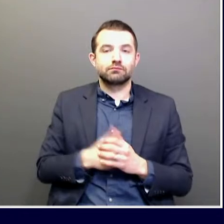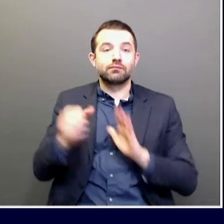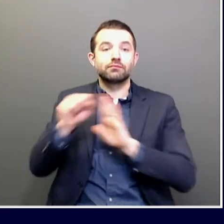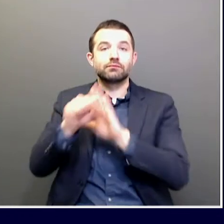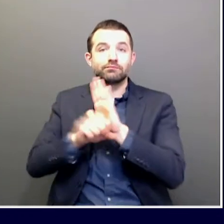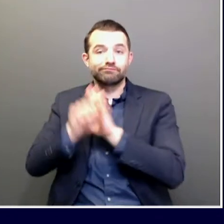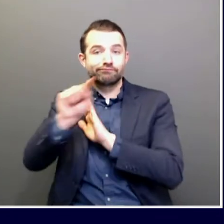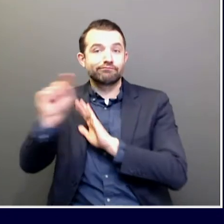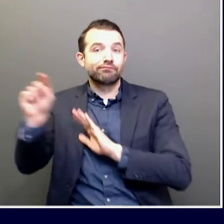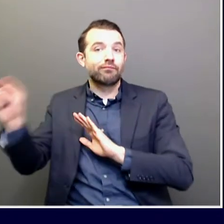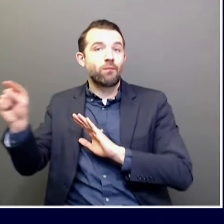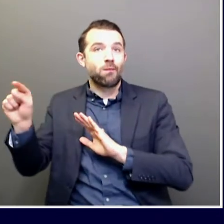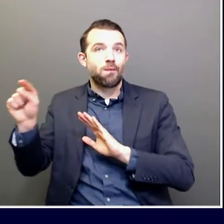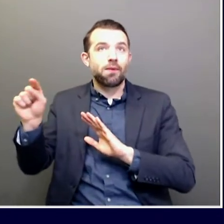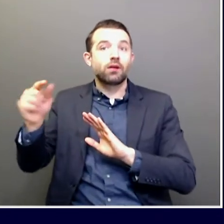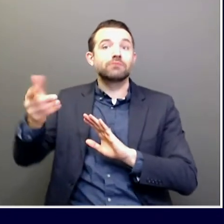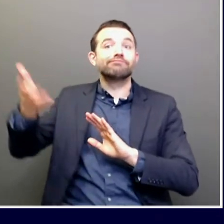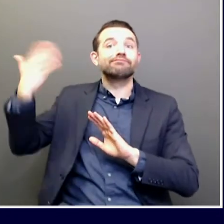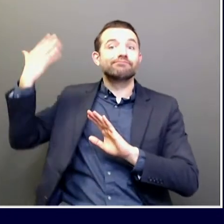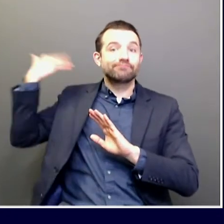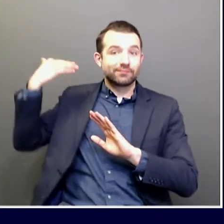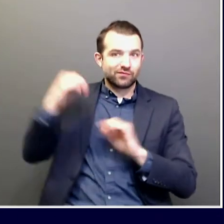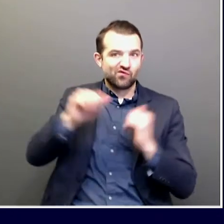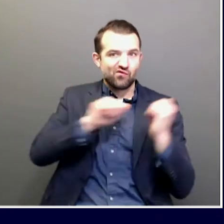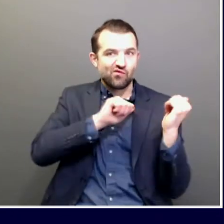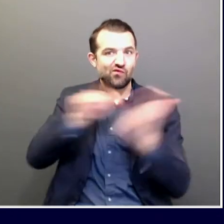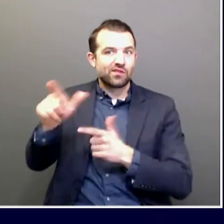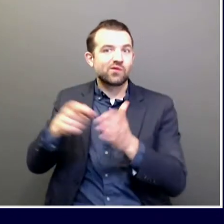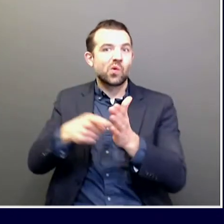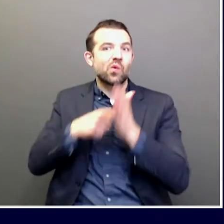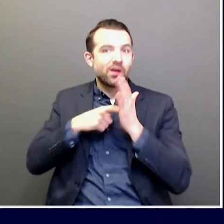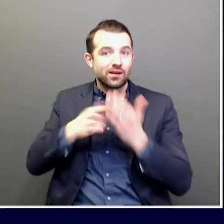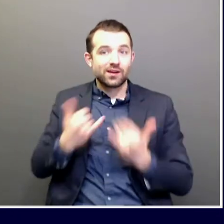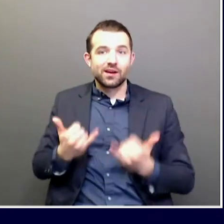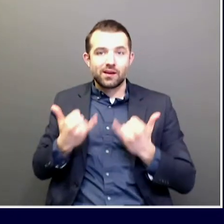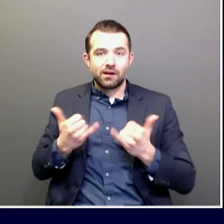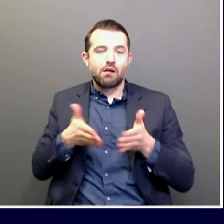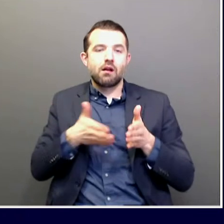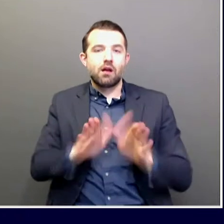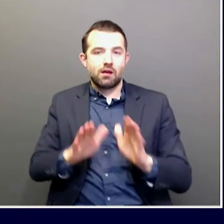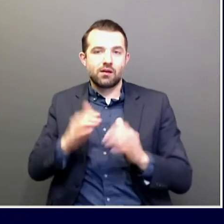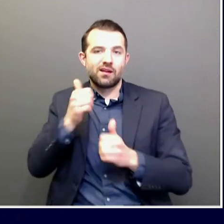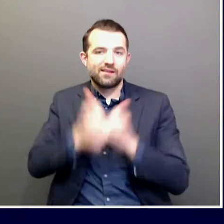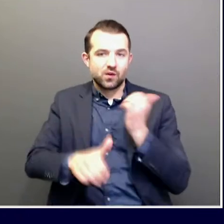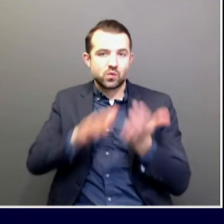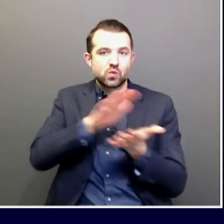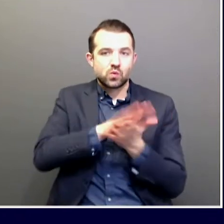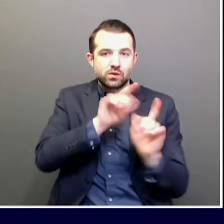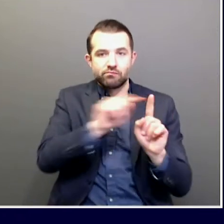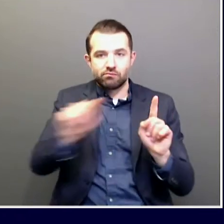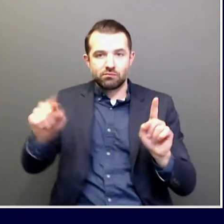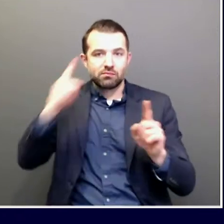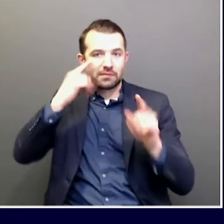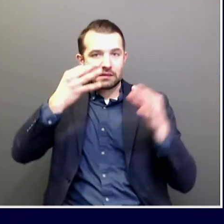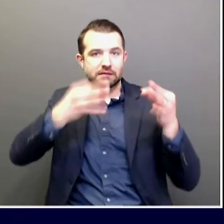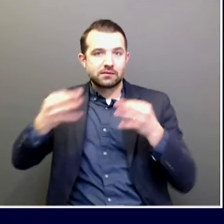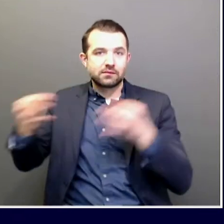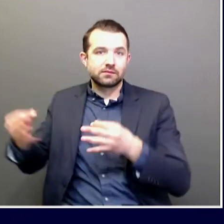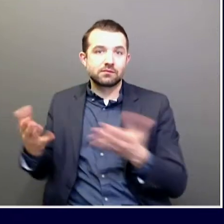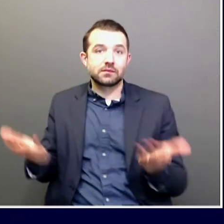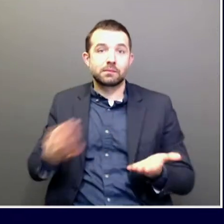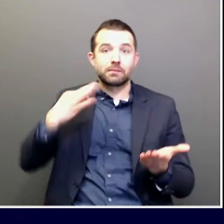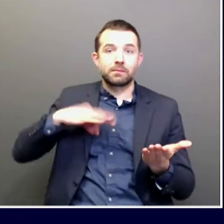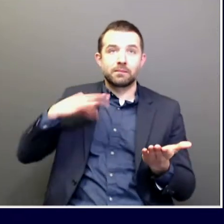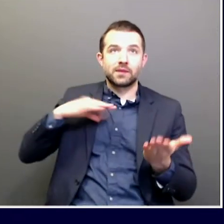thanks, Patrick. Let me go to Rebecca from the Ellsworth American next. Hi, Dr. Shah. Thanks for your time. My question